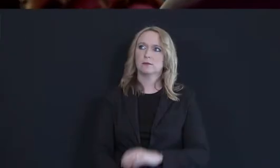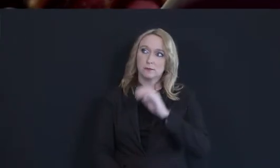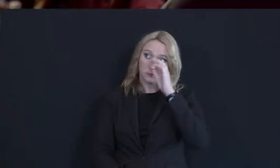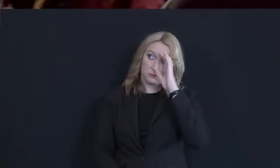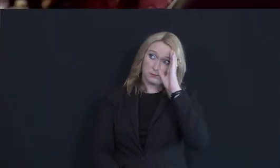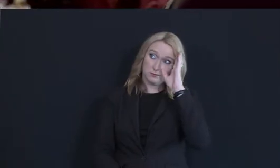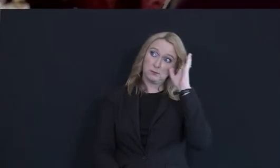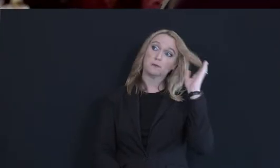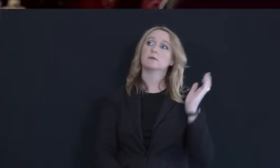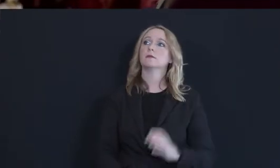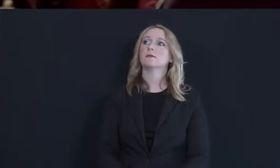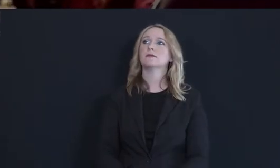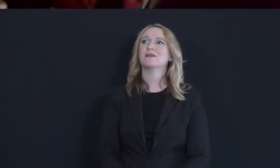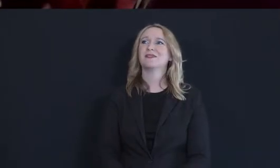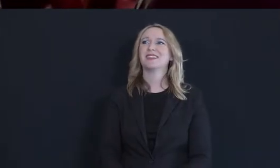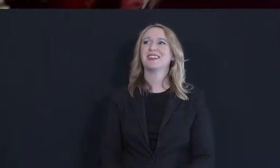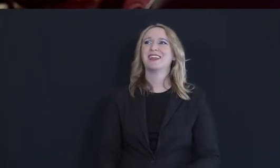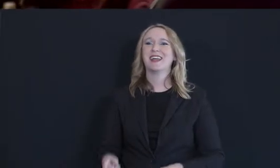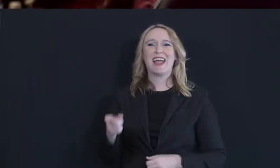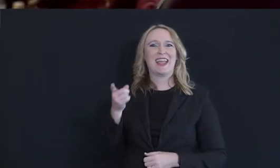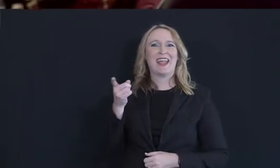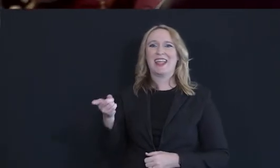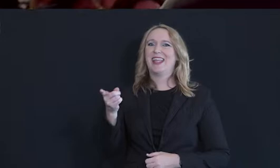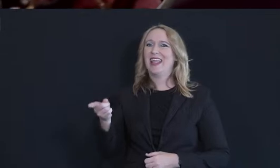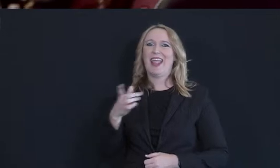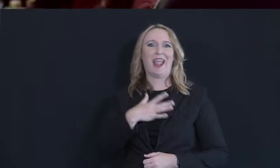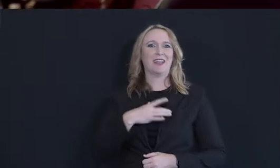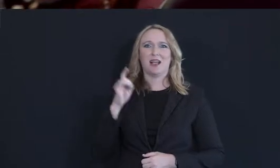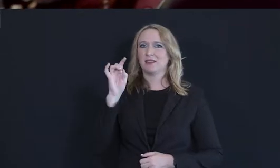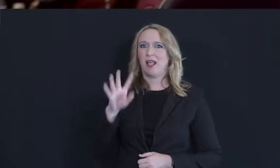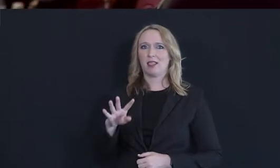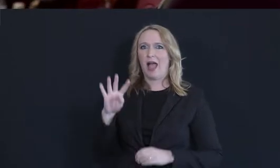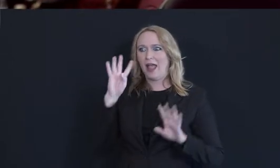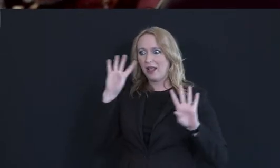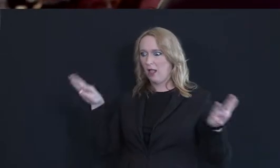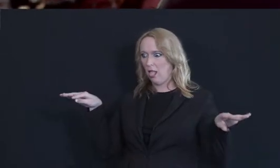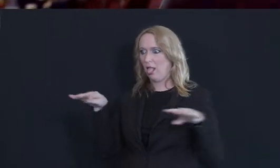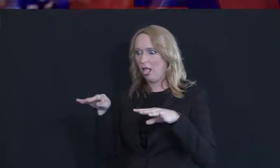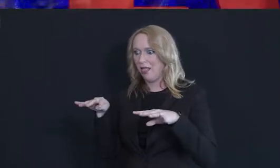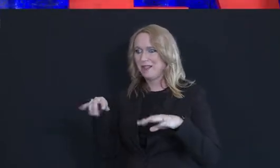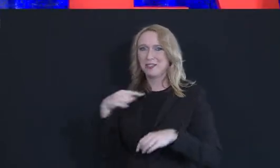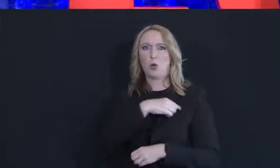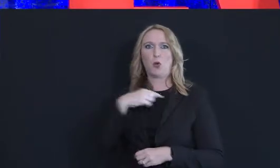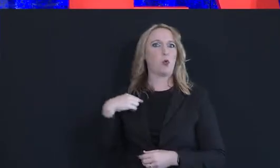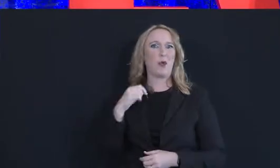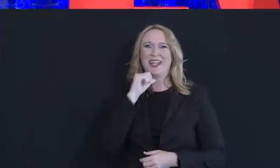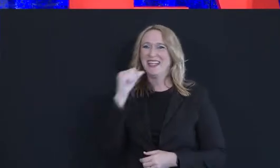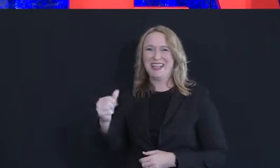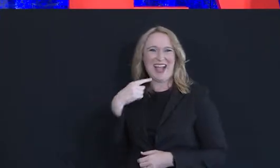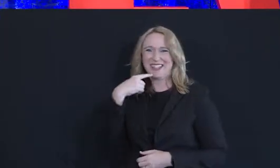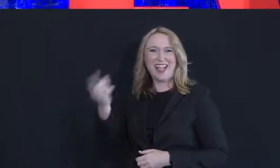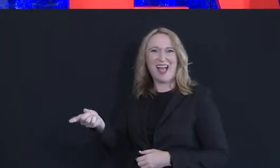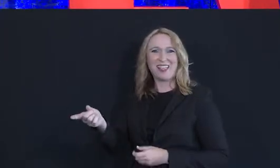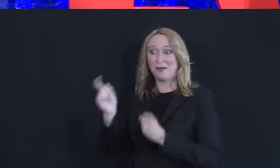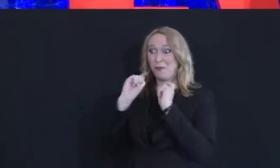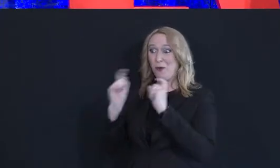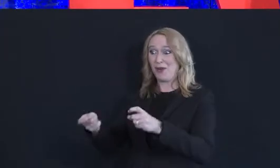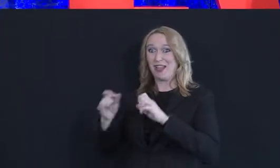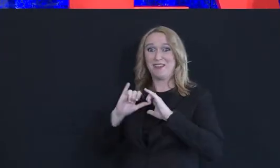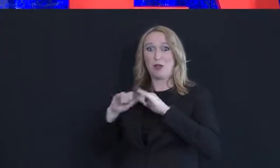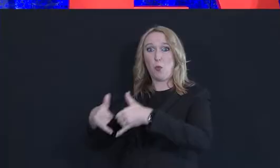I had to surprise judge Carr because he doesn't like the Limelight and he wouldn't have come if we had told him that he was going to have to stand up and get an award that's just how he